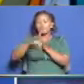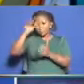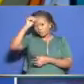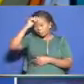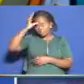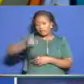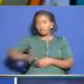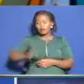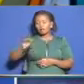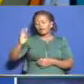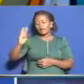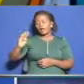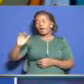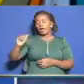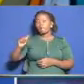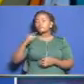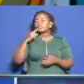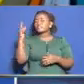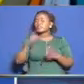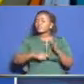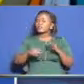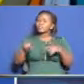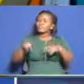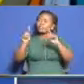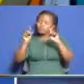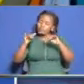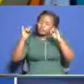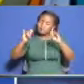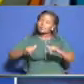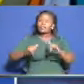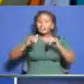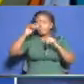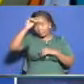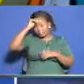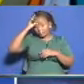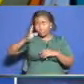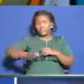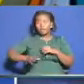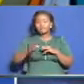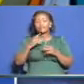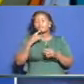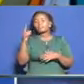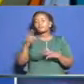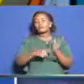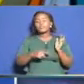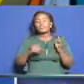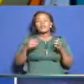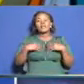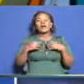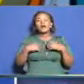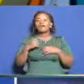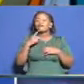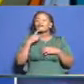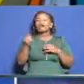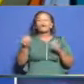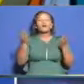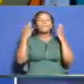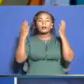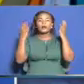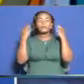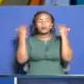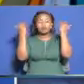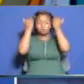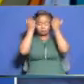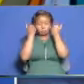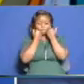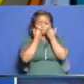Abdi Mohamud insisted that he is still the bona fide office bearer, citing an order by the Meru court to that effect.